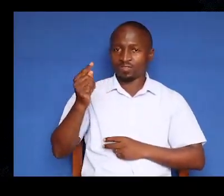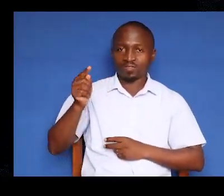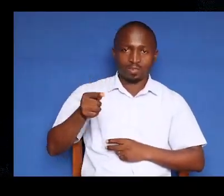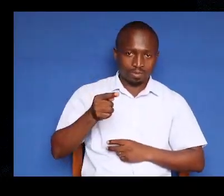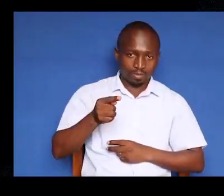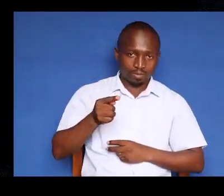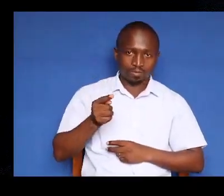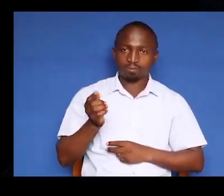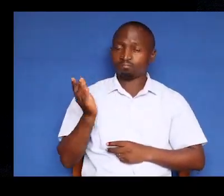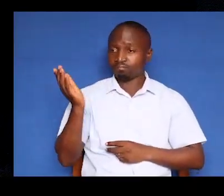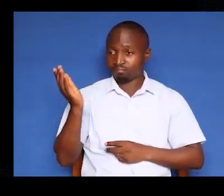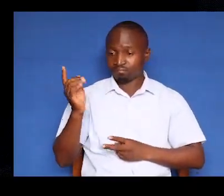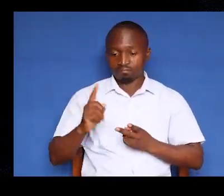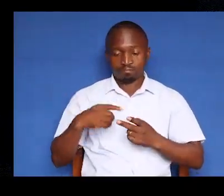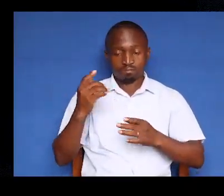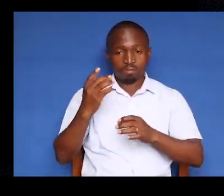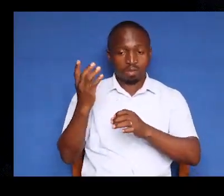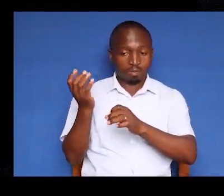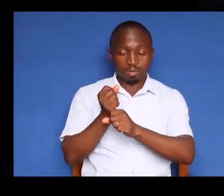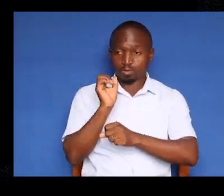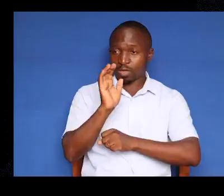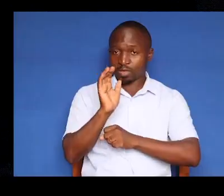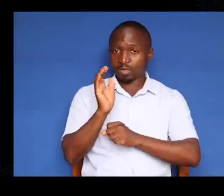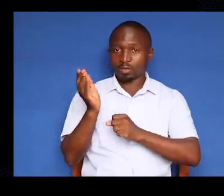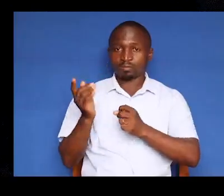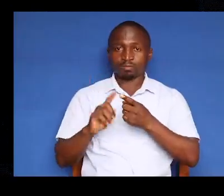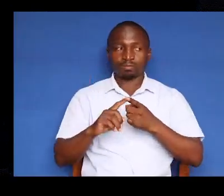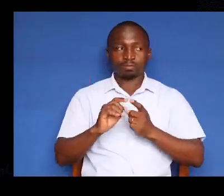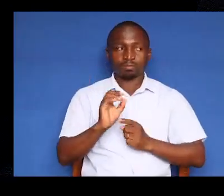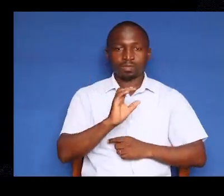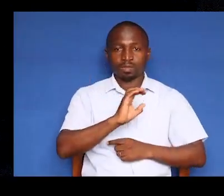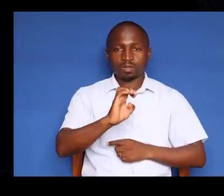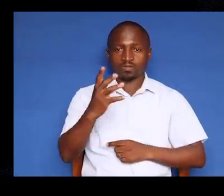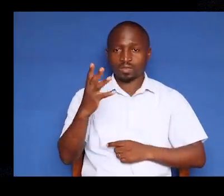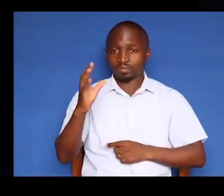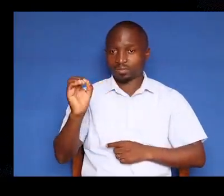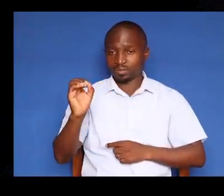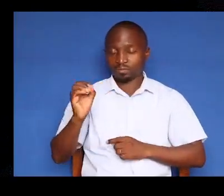5,000. His income was 50,000 times